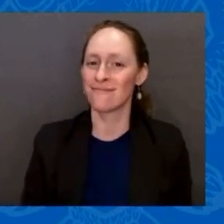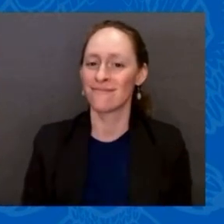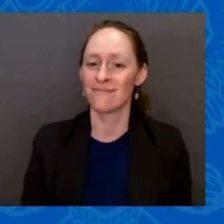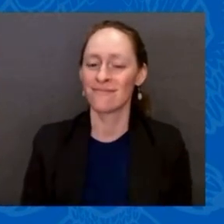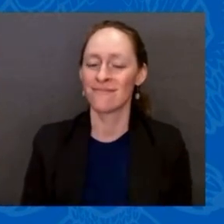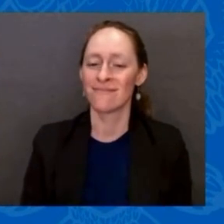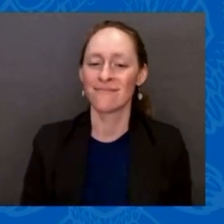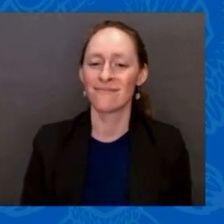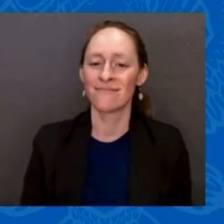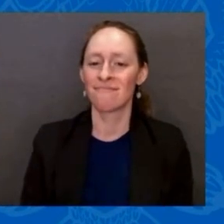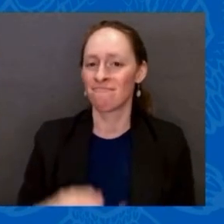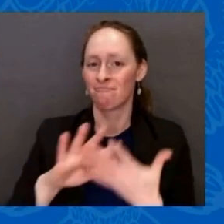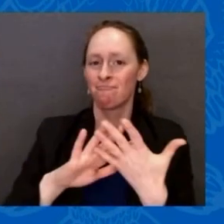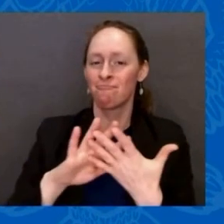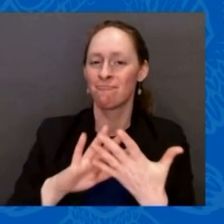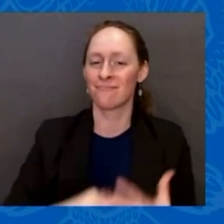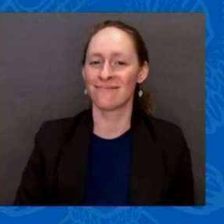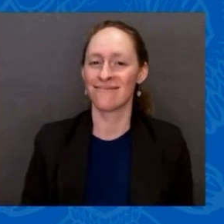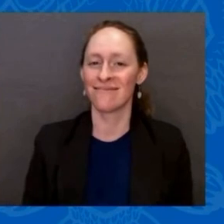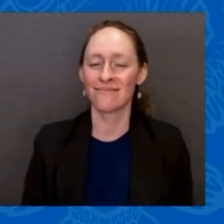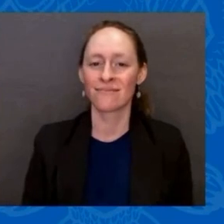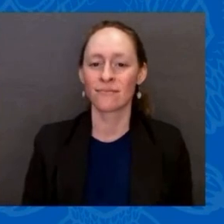I'm thinking I didn't go to Mass.